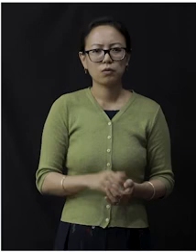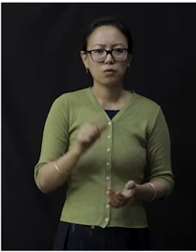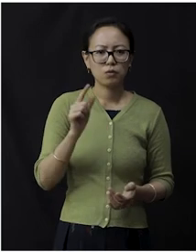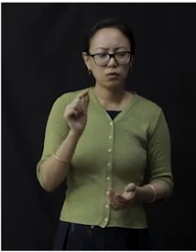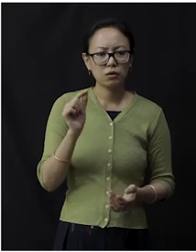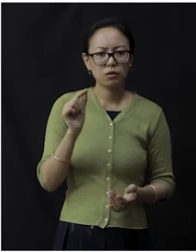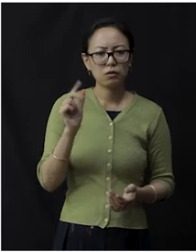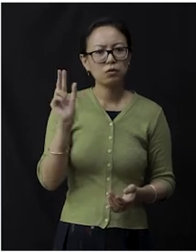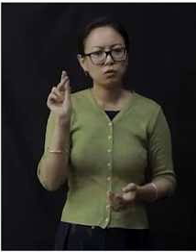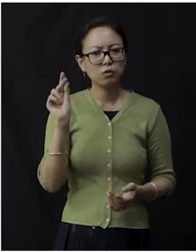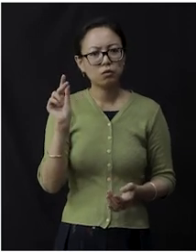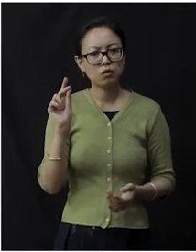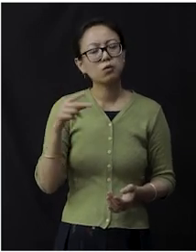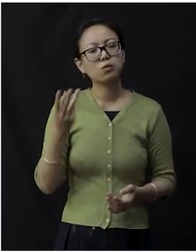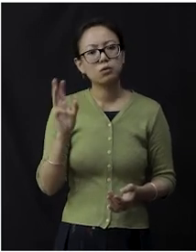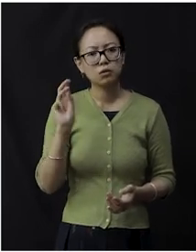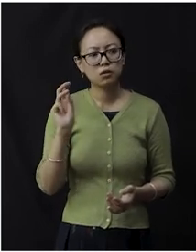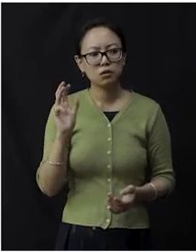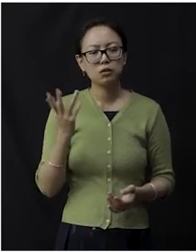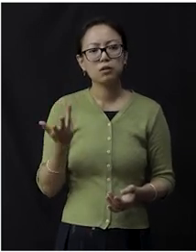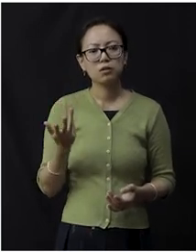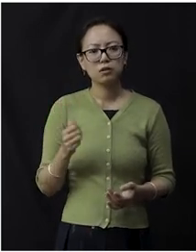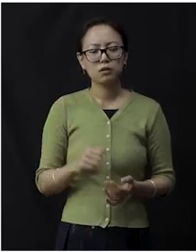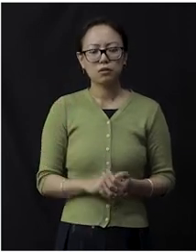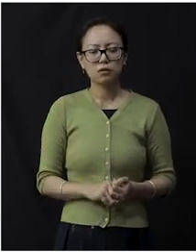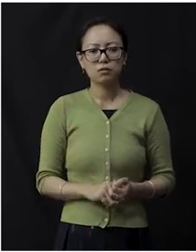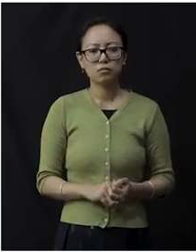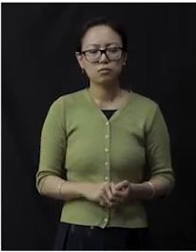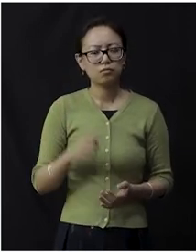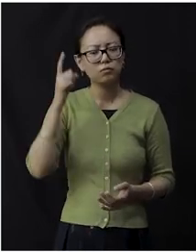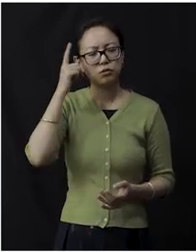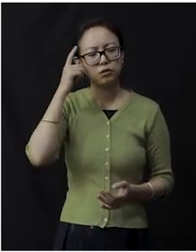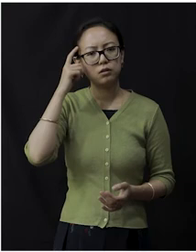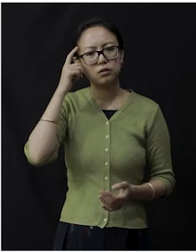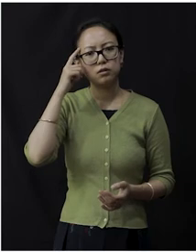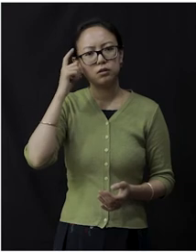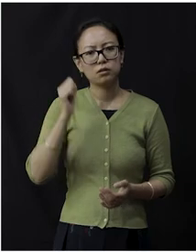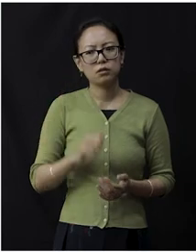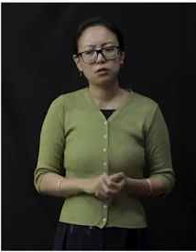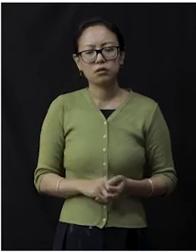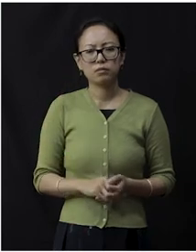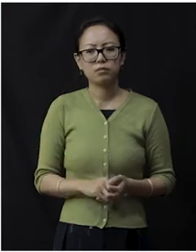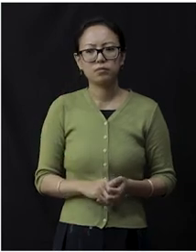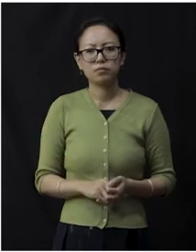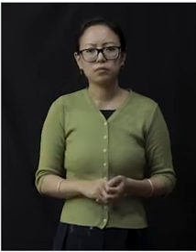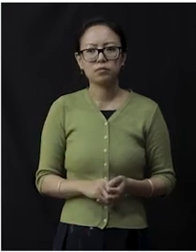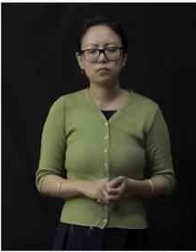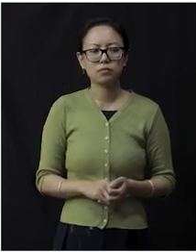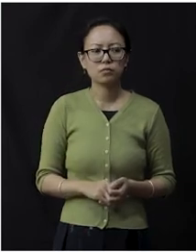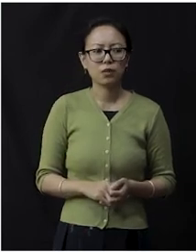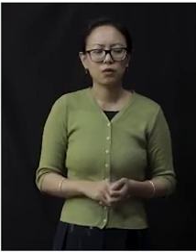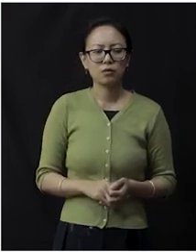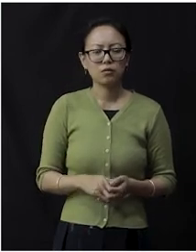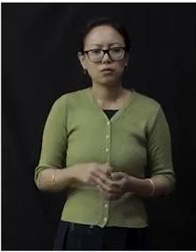DG or trudging just G? So if you know your blends, you would know the D and